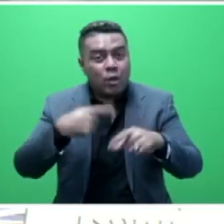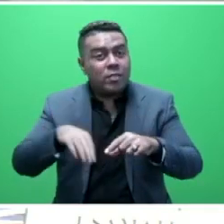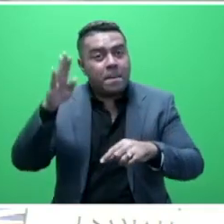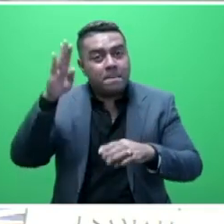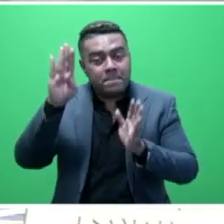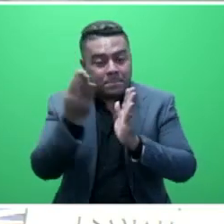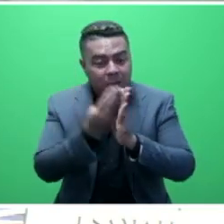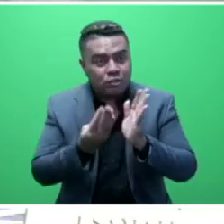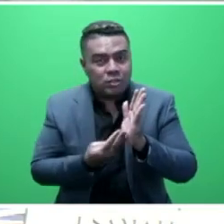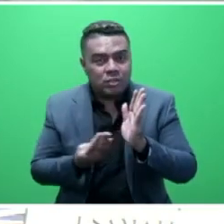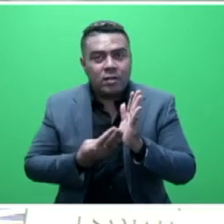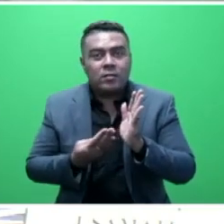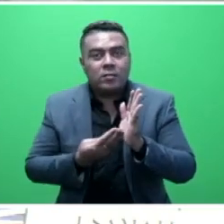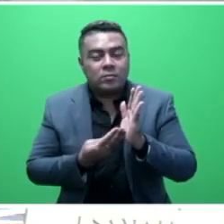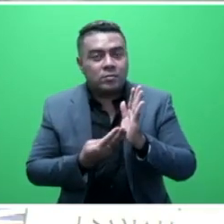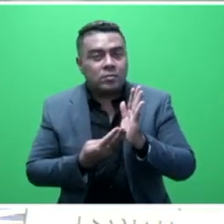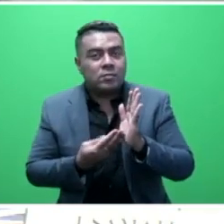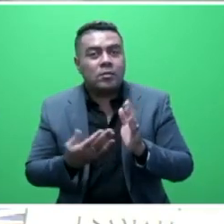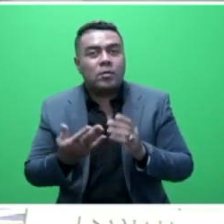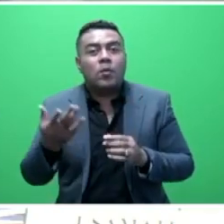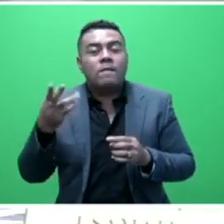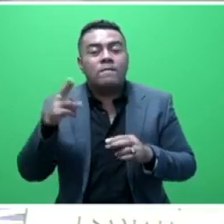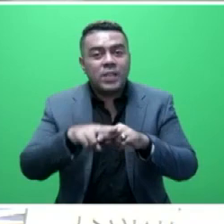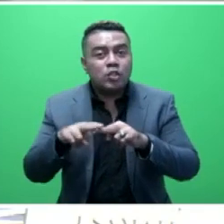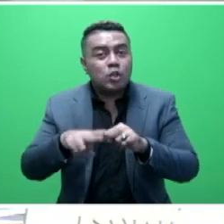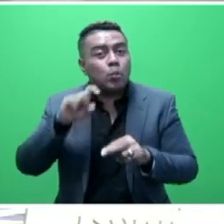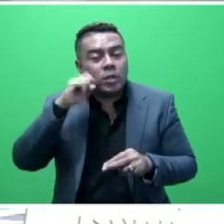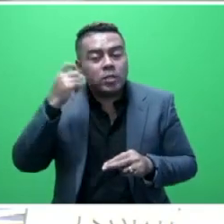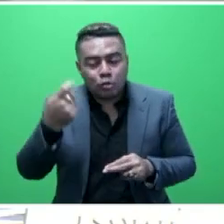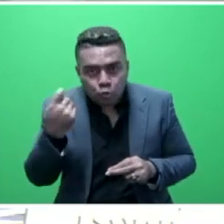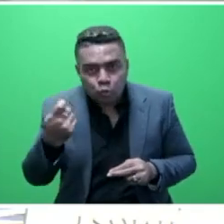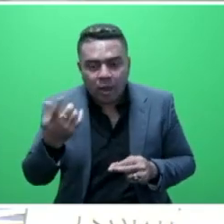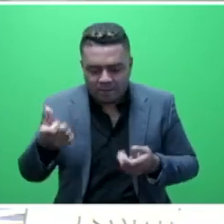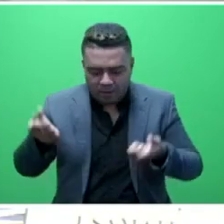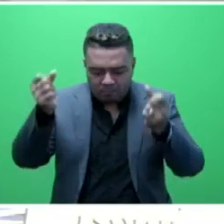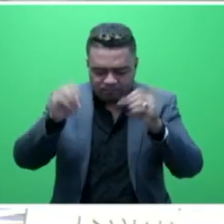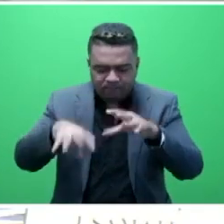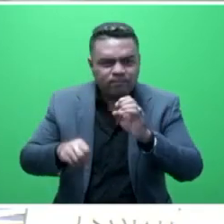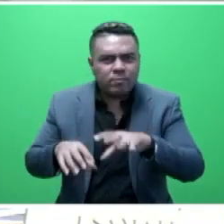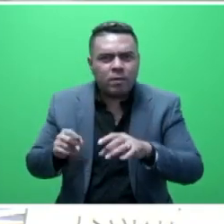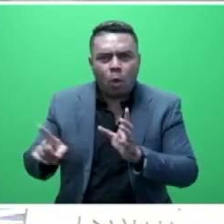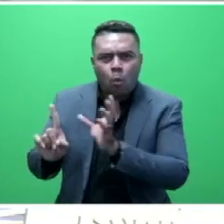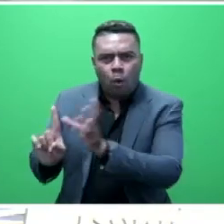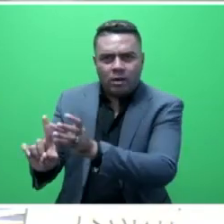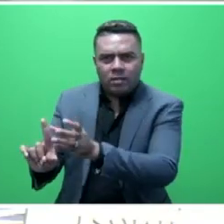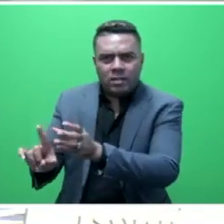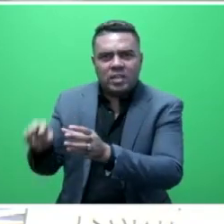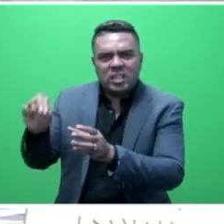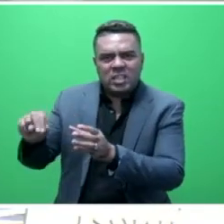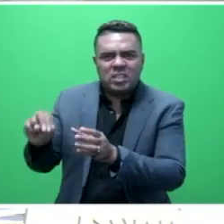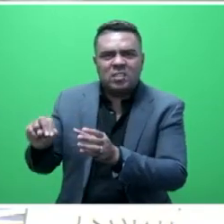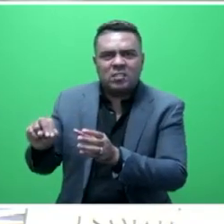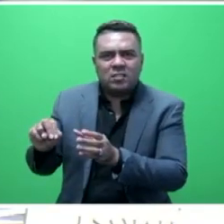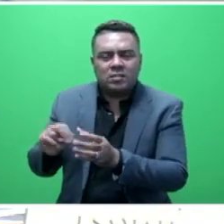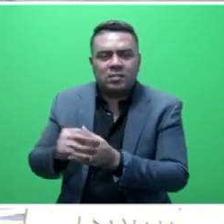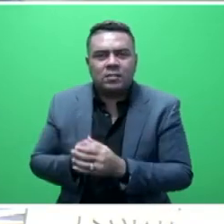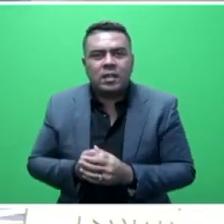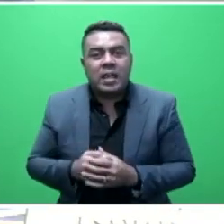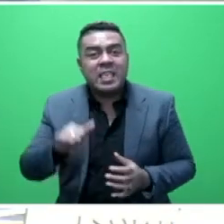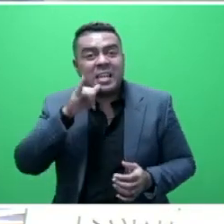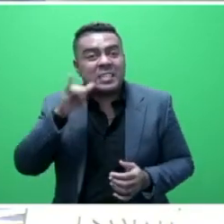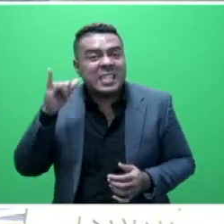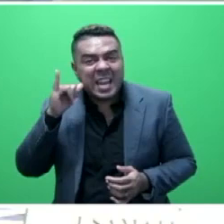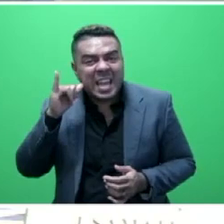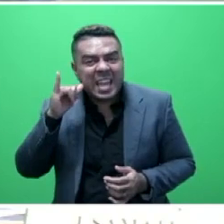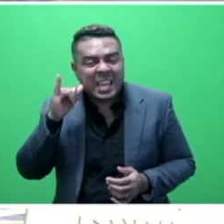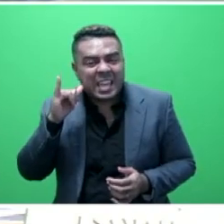track to COVID-contained status, Fiji will soon drop any quarantine requirement for New Zealand-based travellers. Yesterday, Mr.